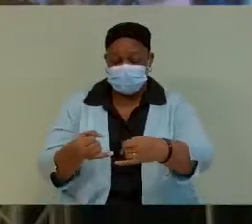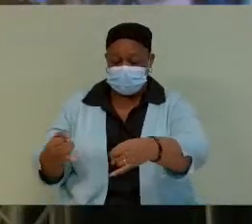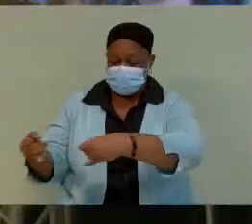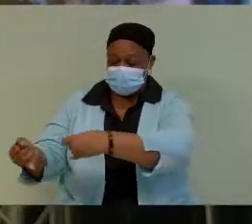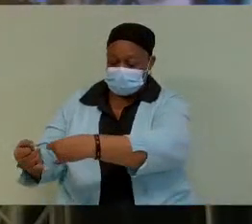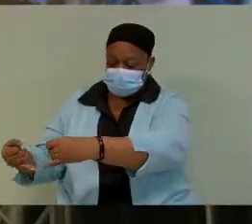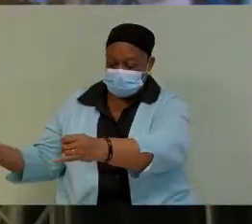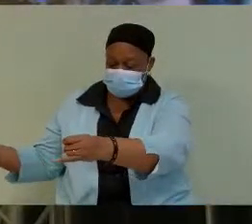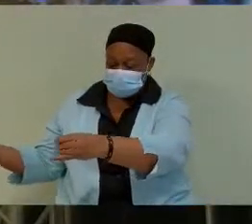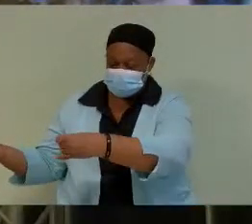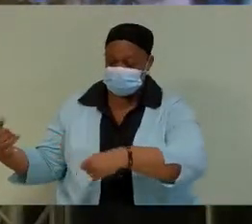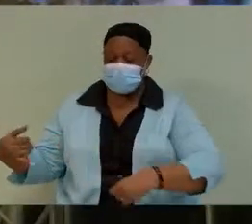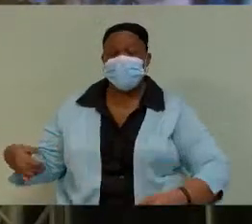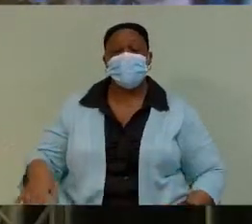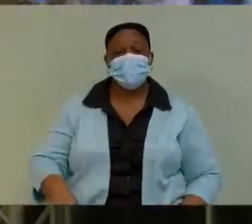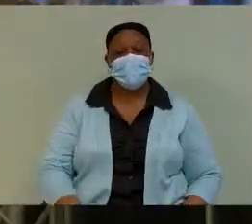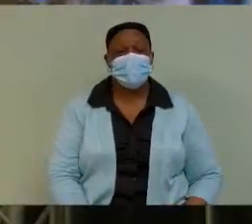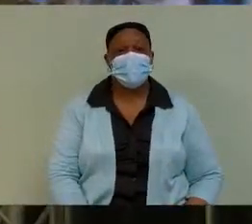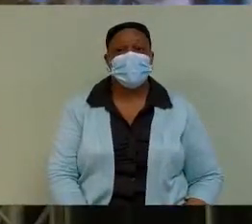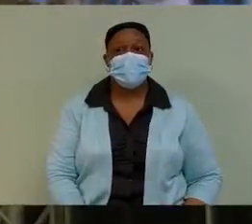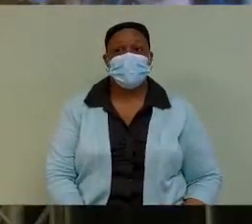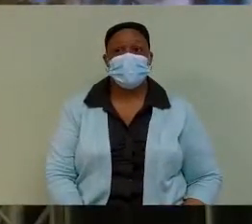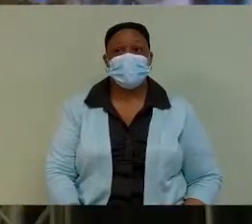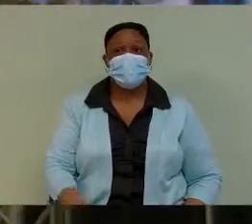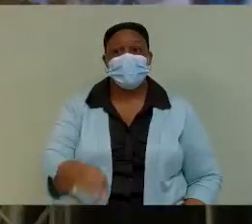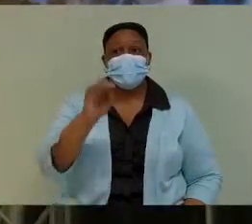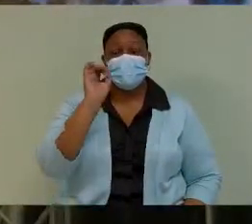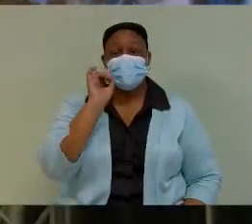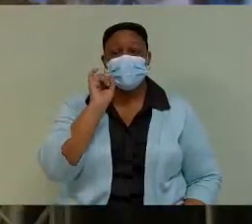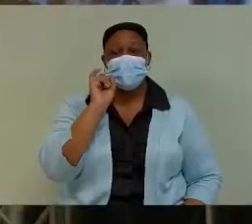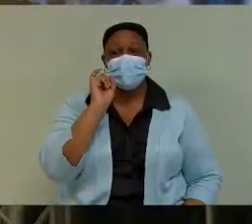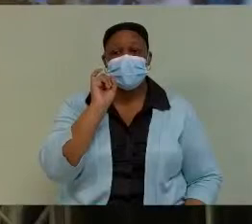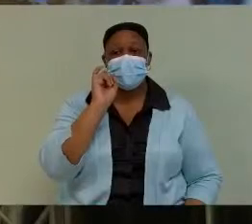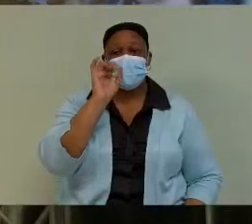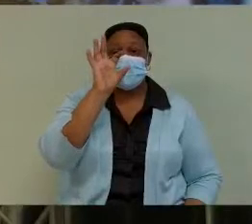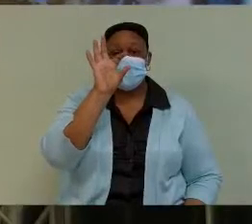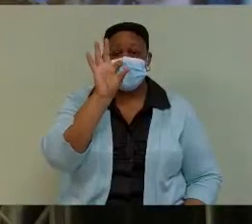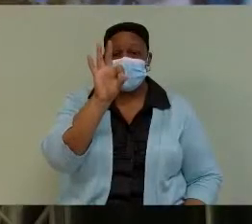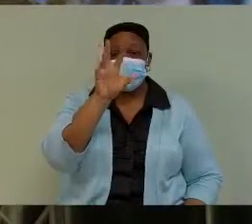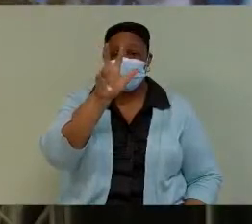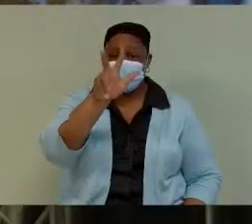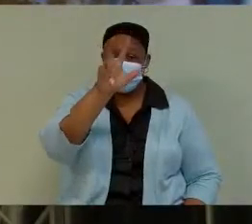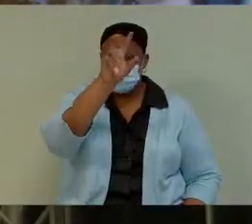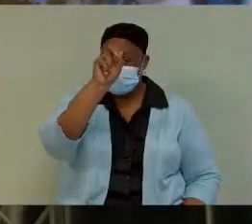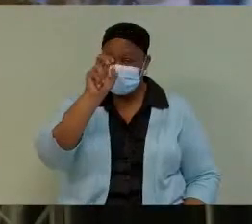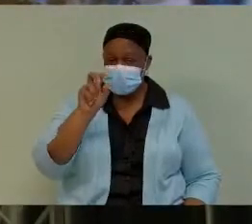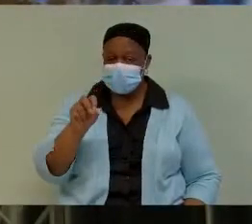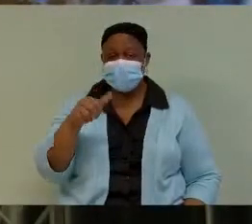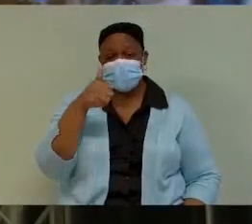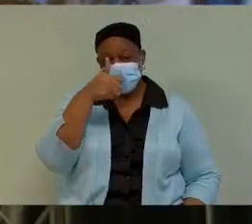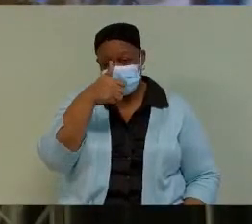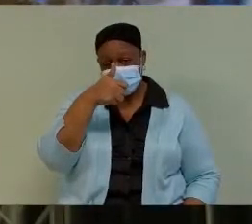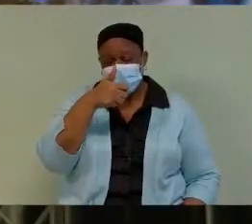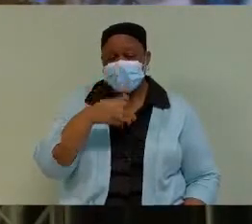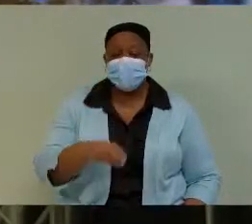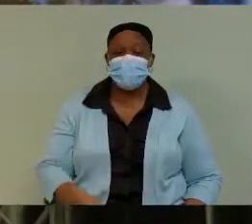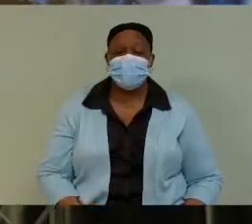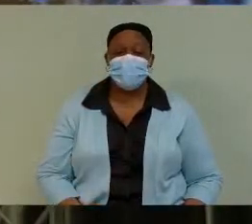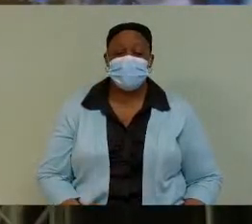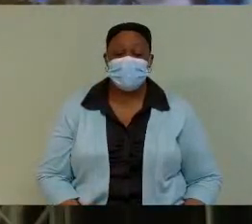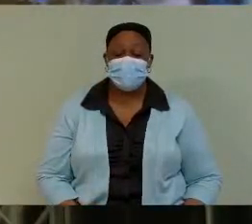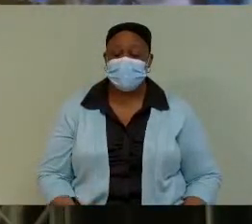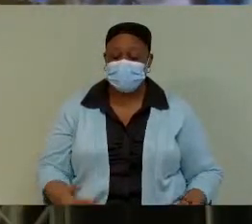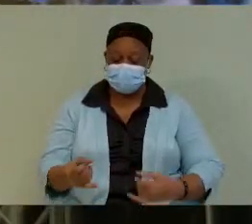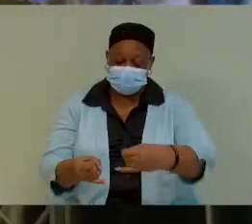82 businesses were in compliance, that is a 93%. Distance markers